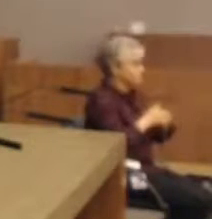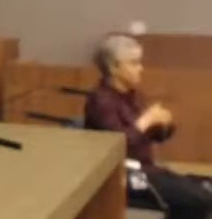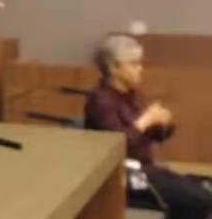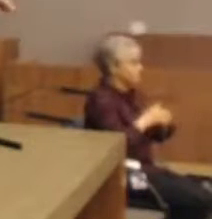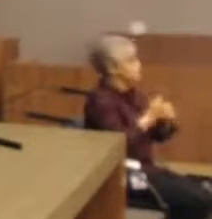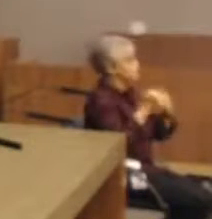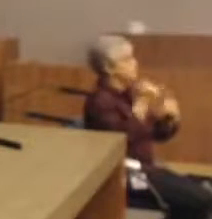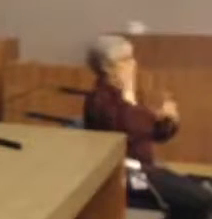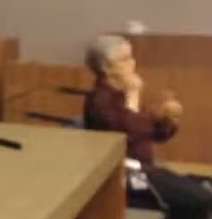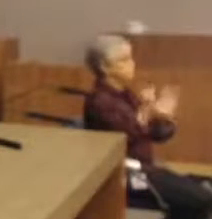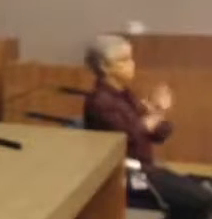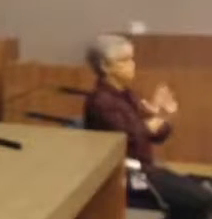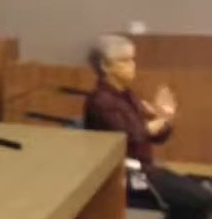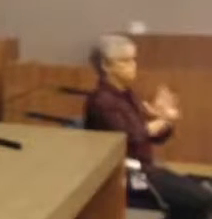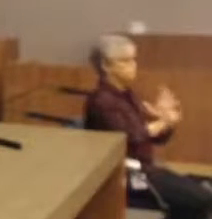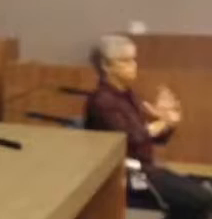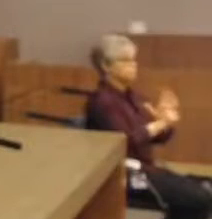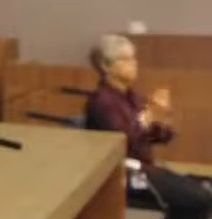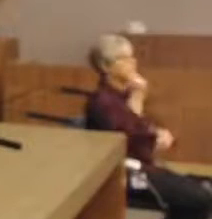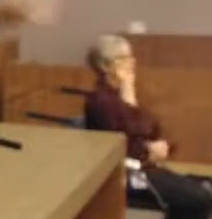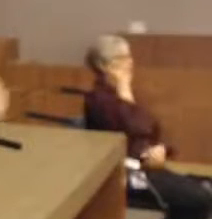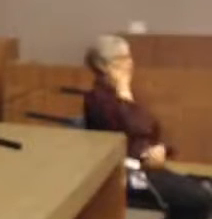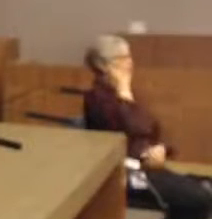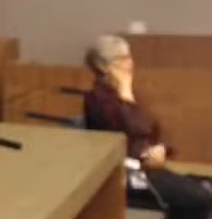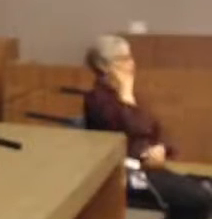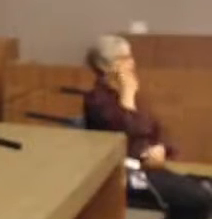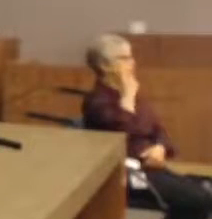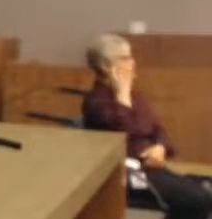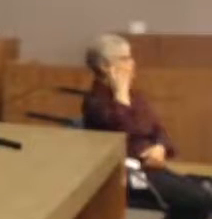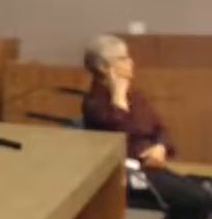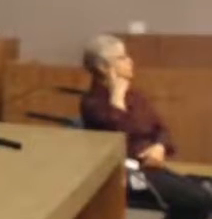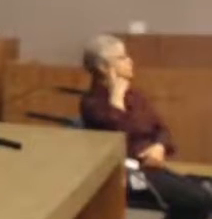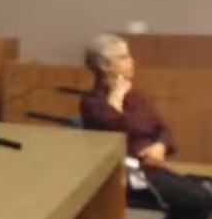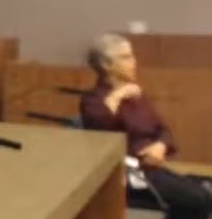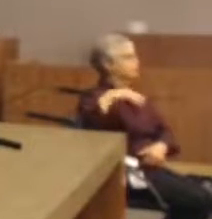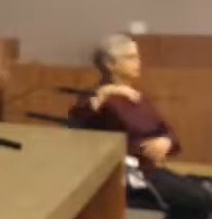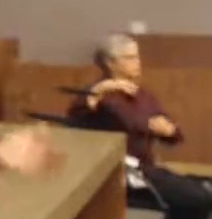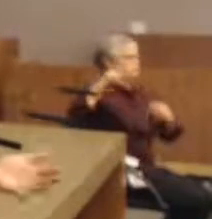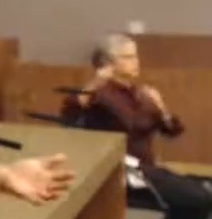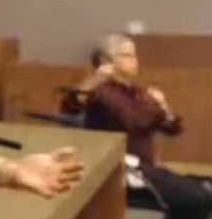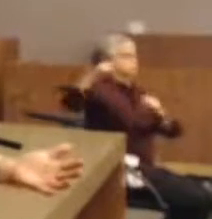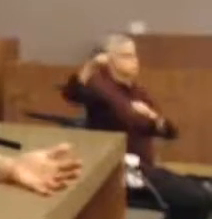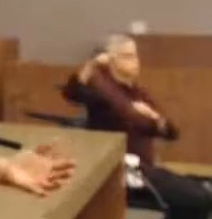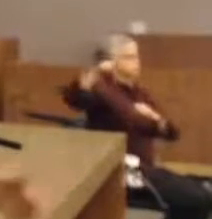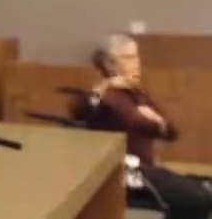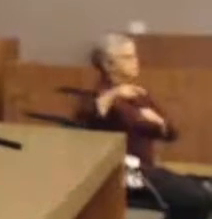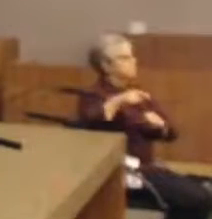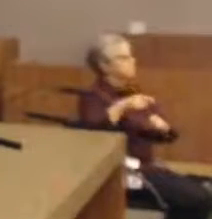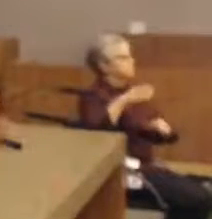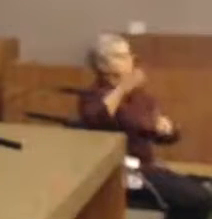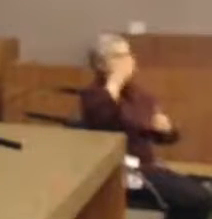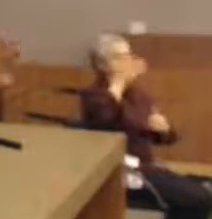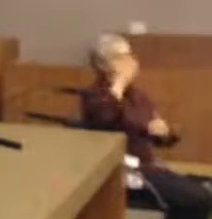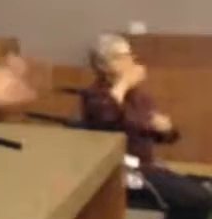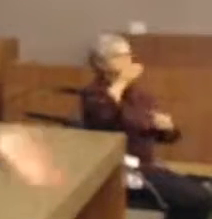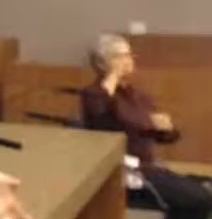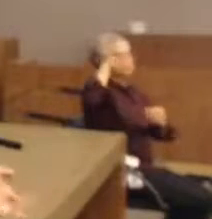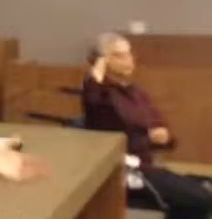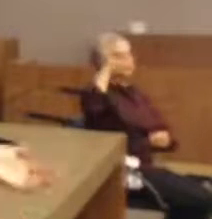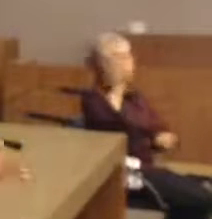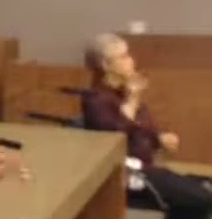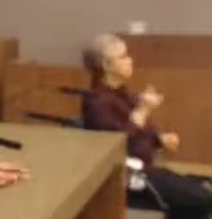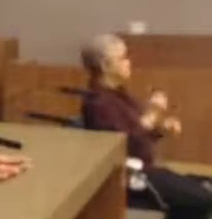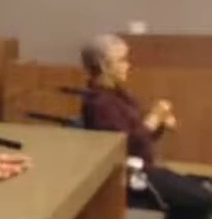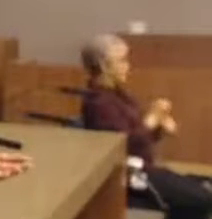going off and we could hear crashes and maybe a little bits of smoke were coming in, and I said, we're going to do a math exam, no one would do very well